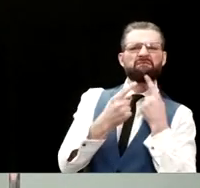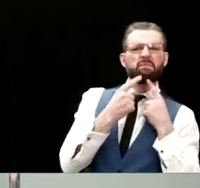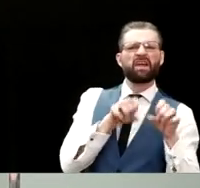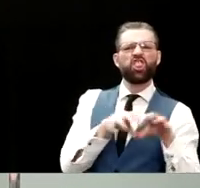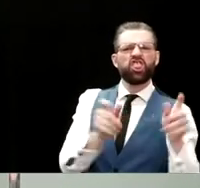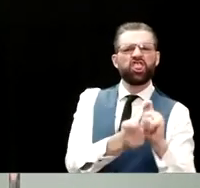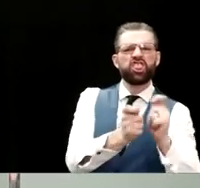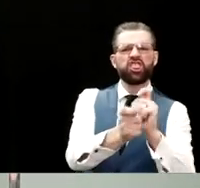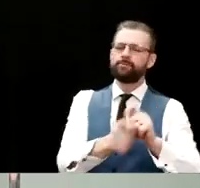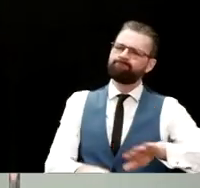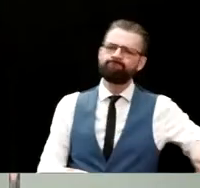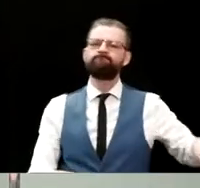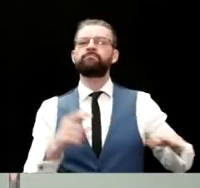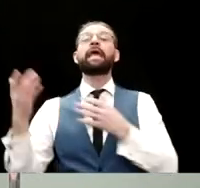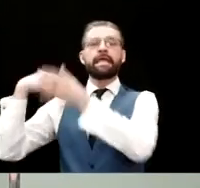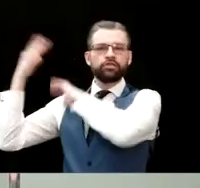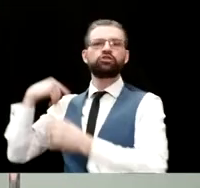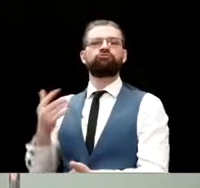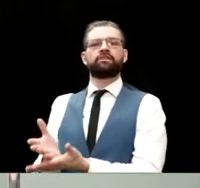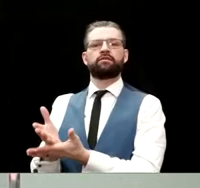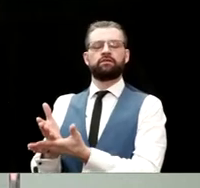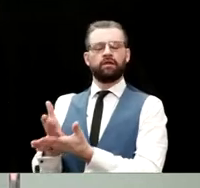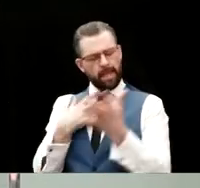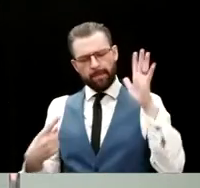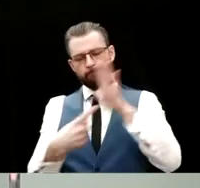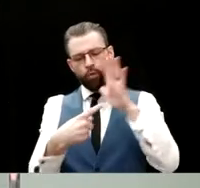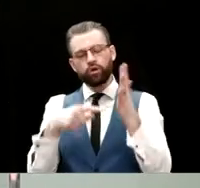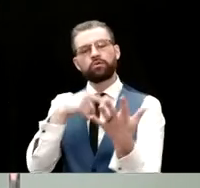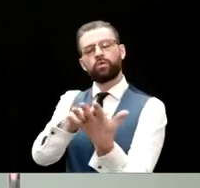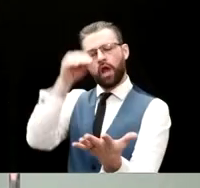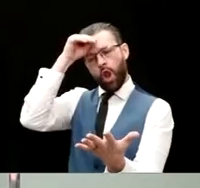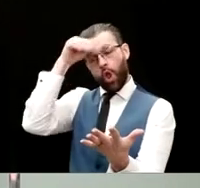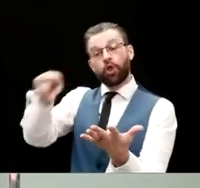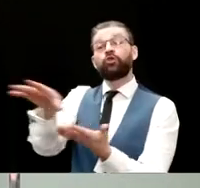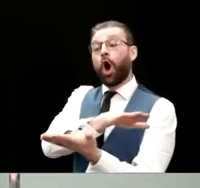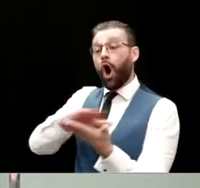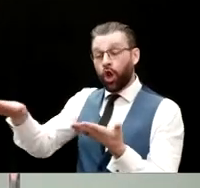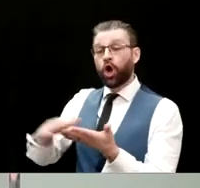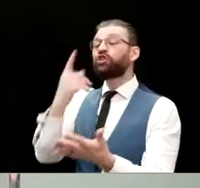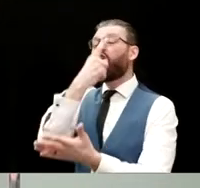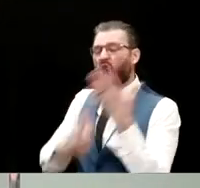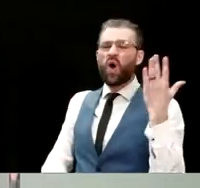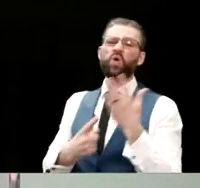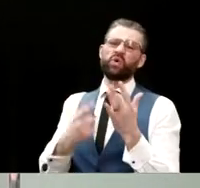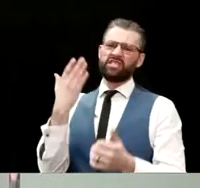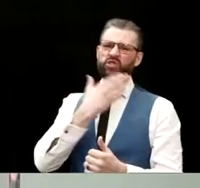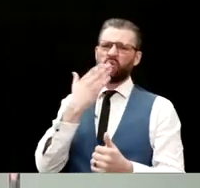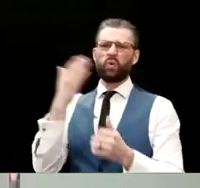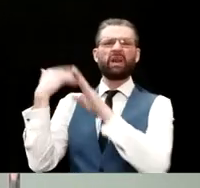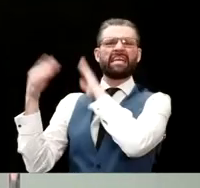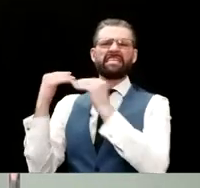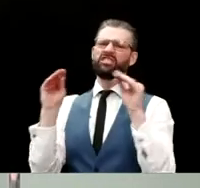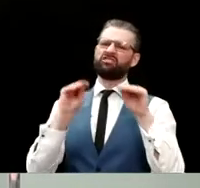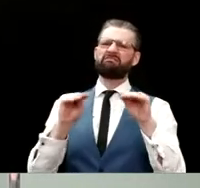history. It is also vital that learning about the Holocaust is not limited to our educational careers in a history